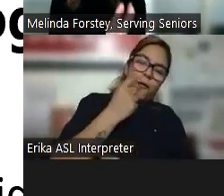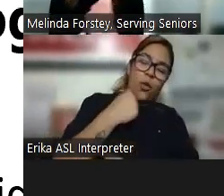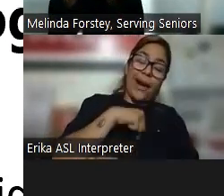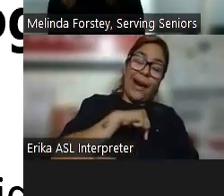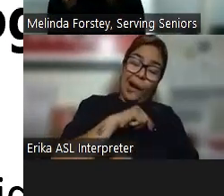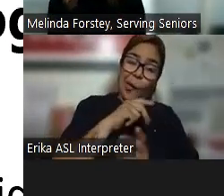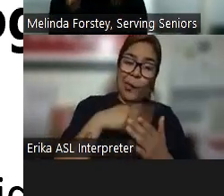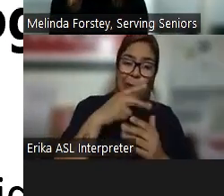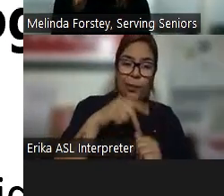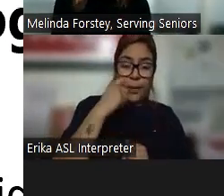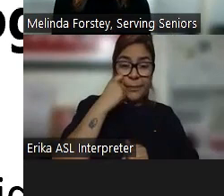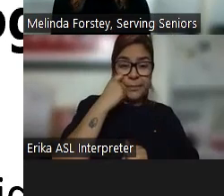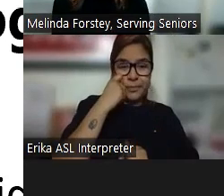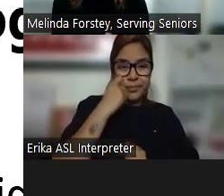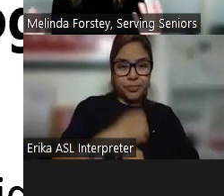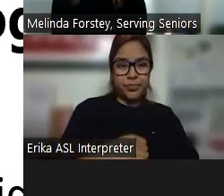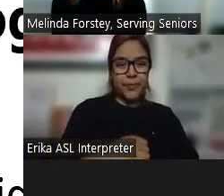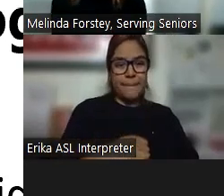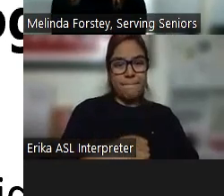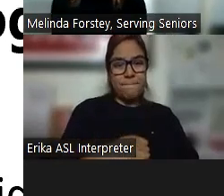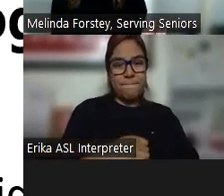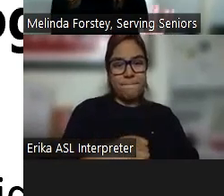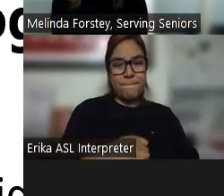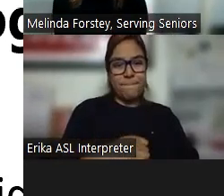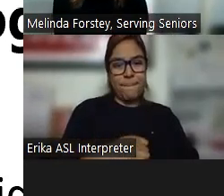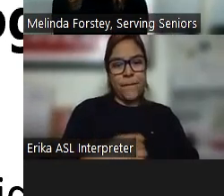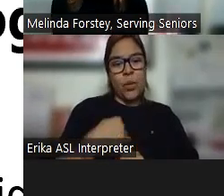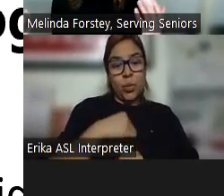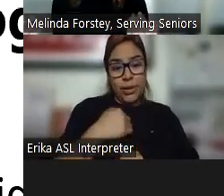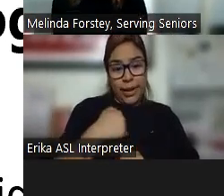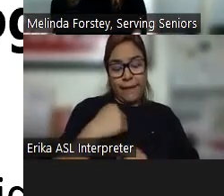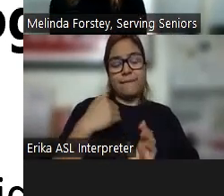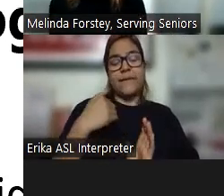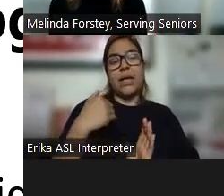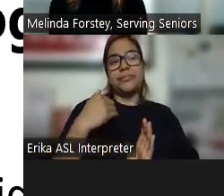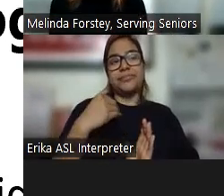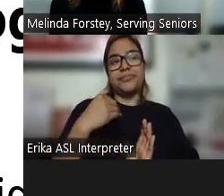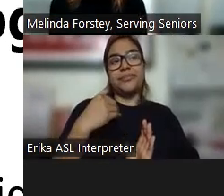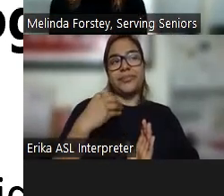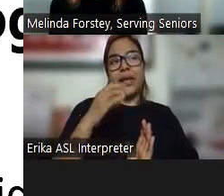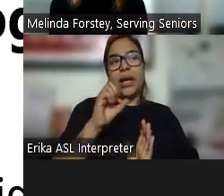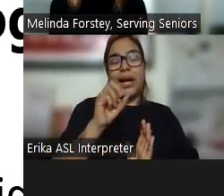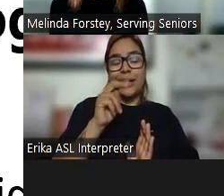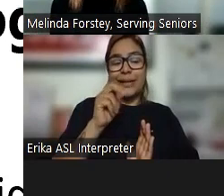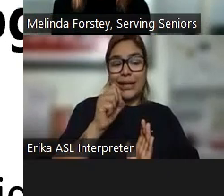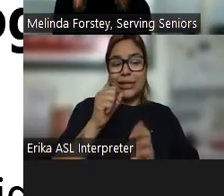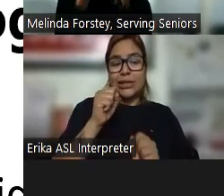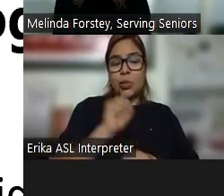And similar to Hannah's, there is a case management proponent along with landlord